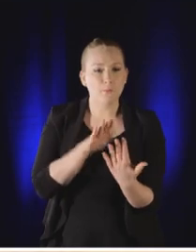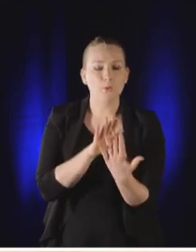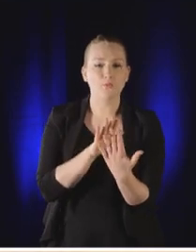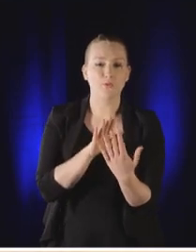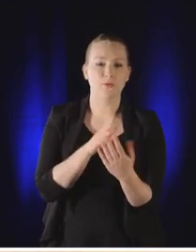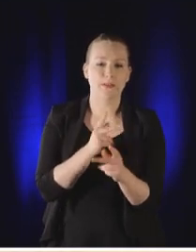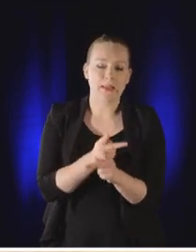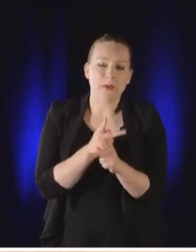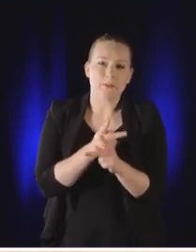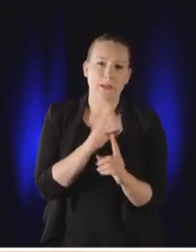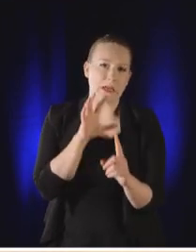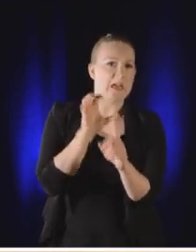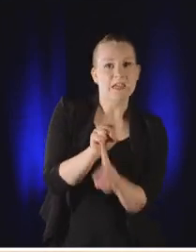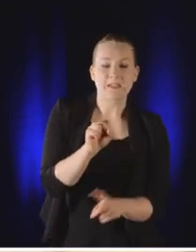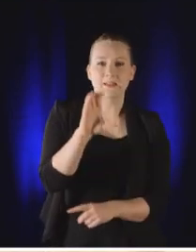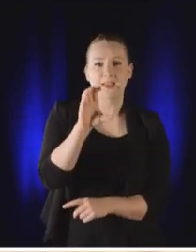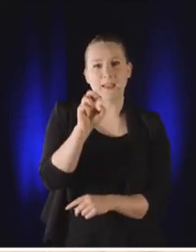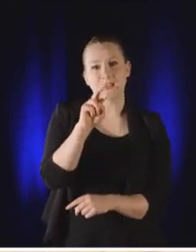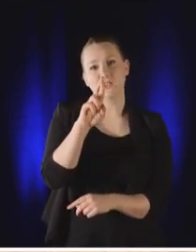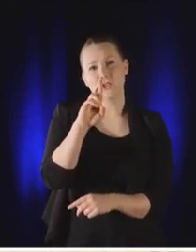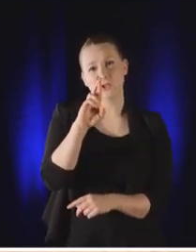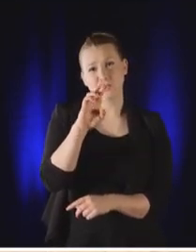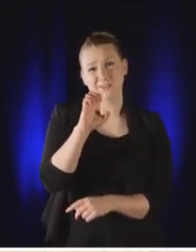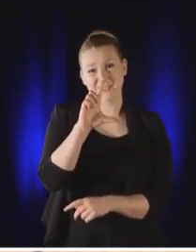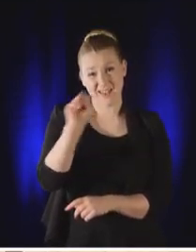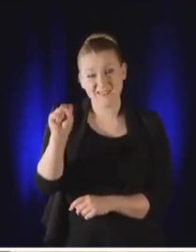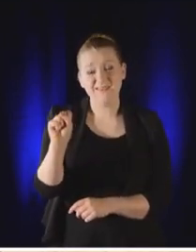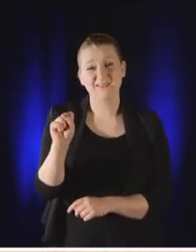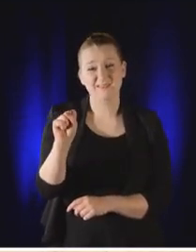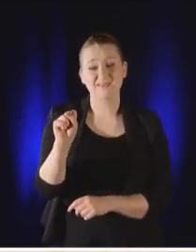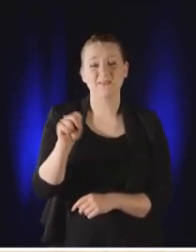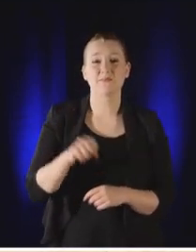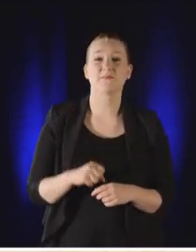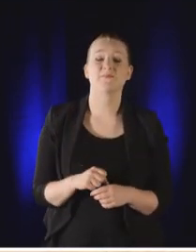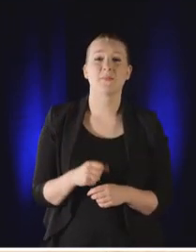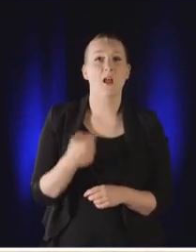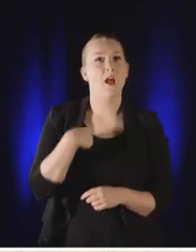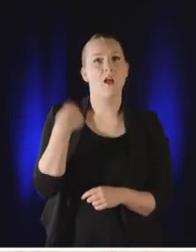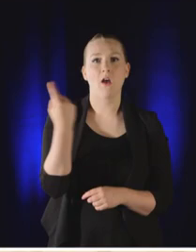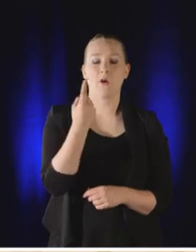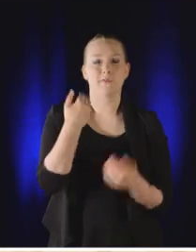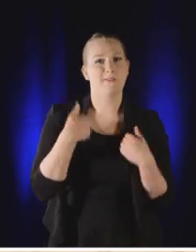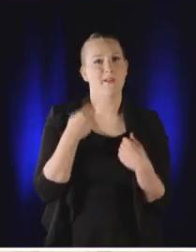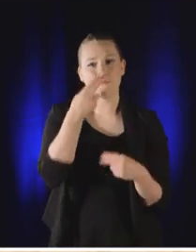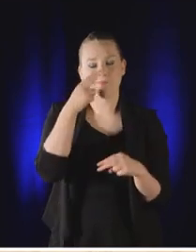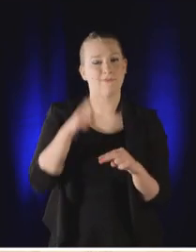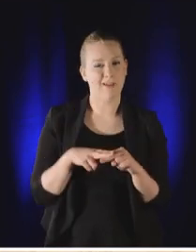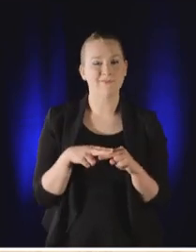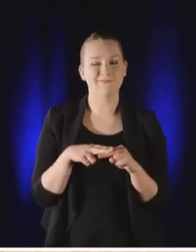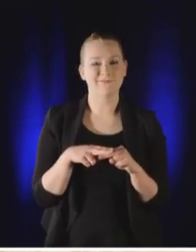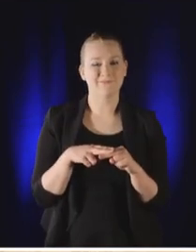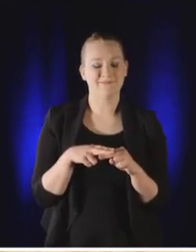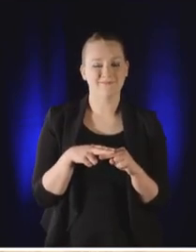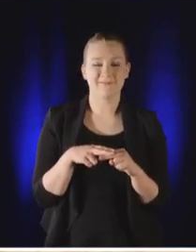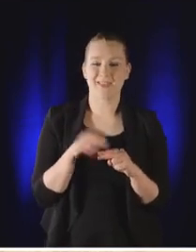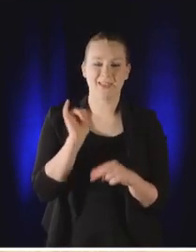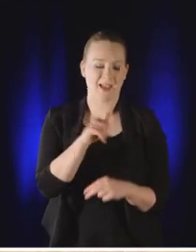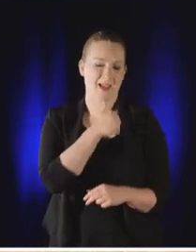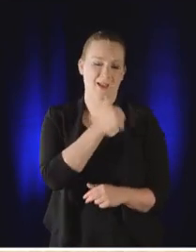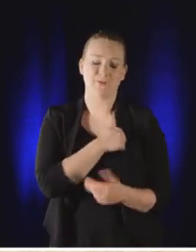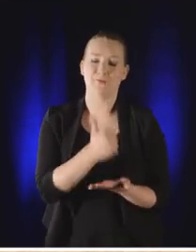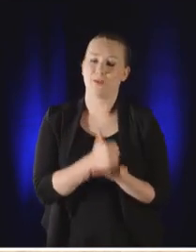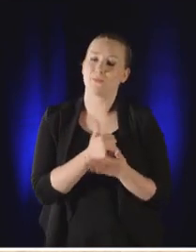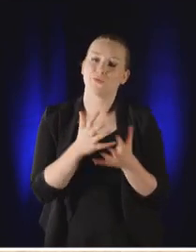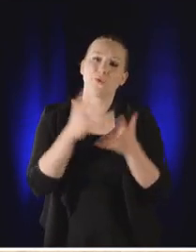cells. But throughout all of this, there's one thing I make sure that I always do. I make sure that I have a lot of fun, and that's helped me love what